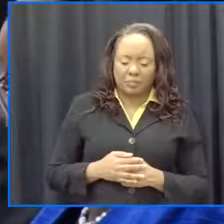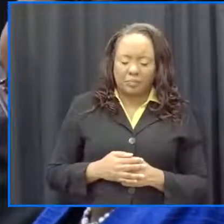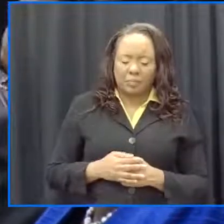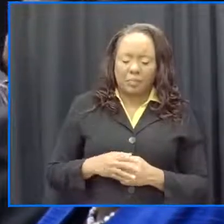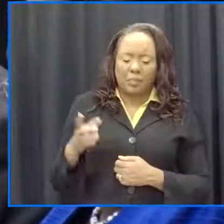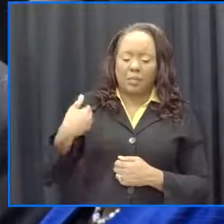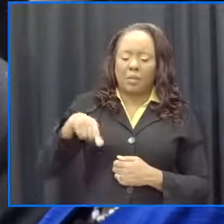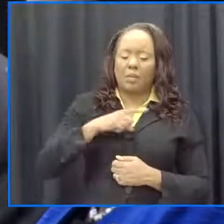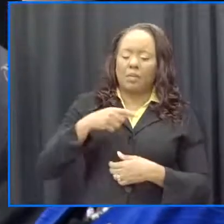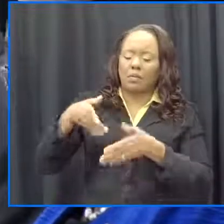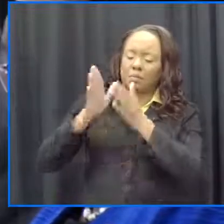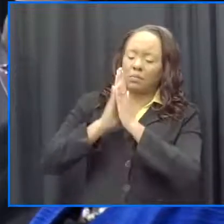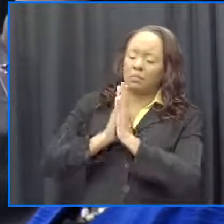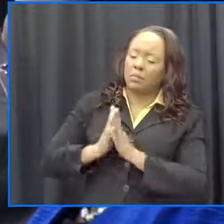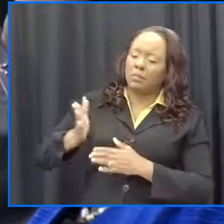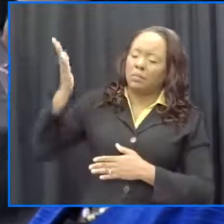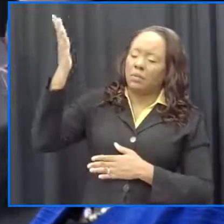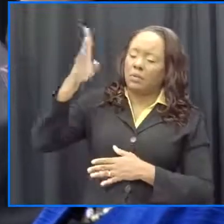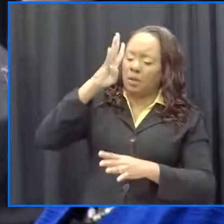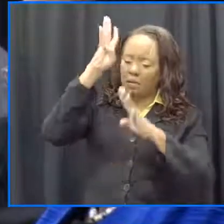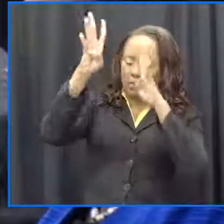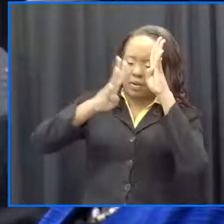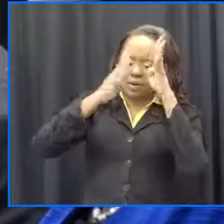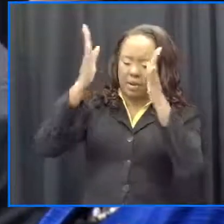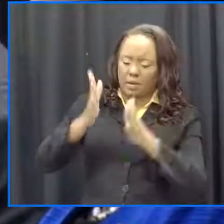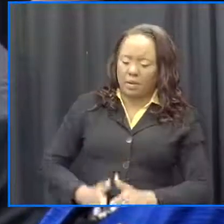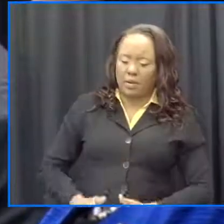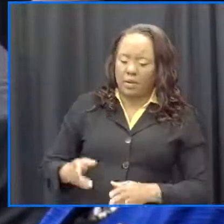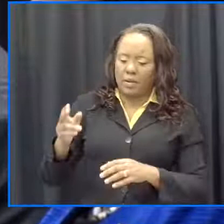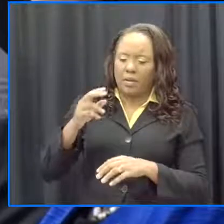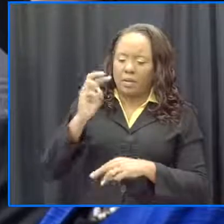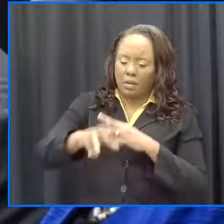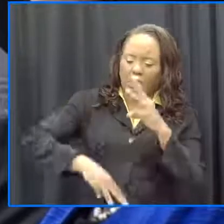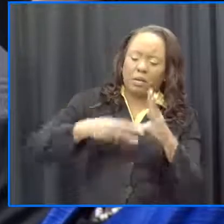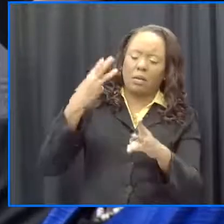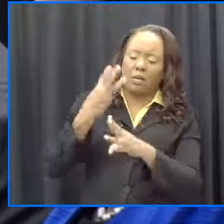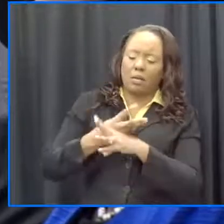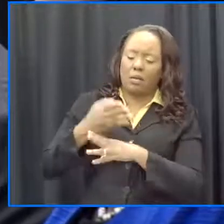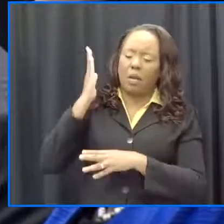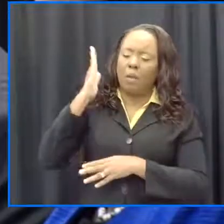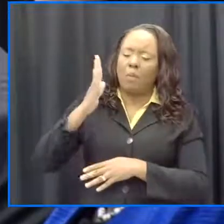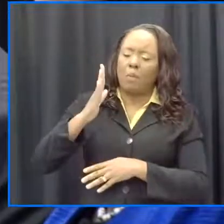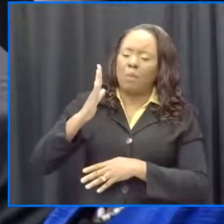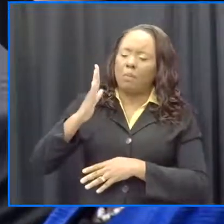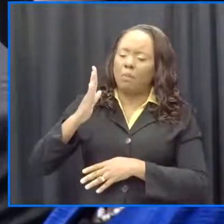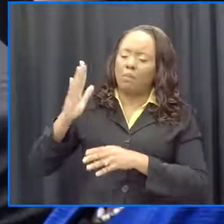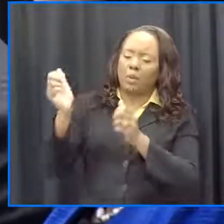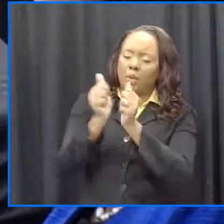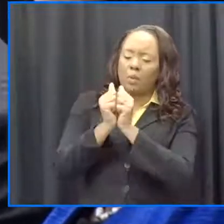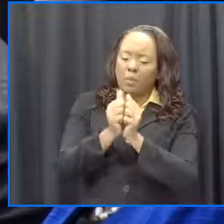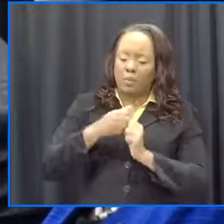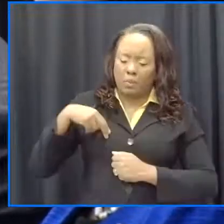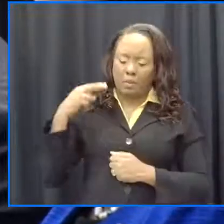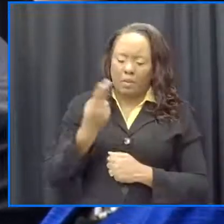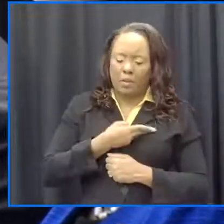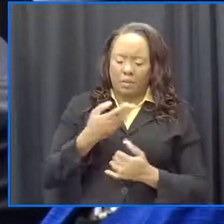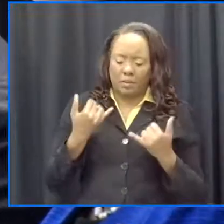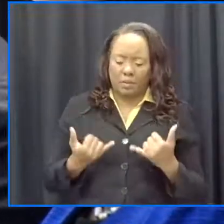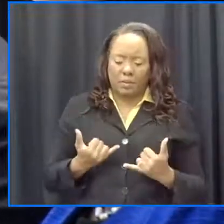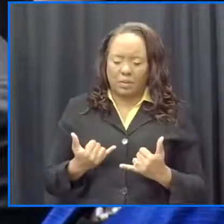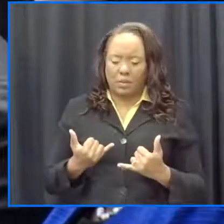We pray that you, the creator of the universe and the governor of all nations, would preside in our sessions today and